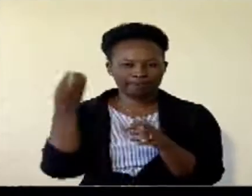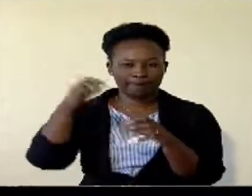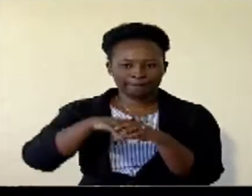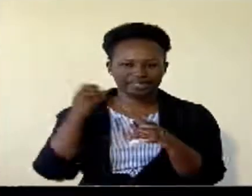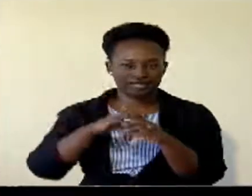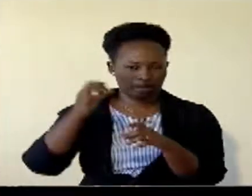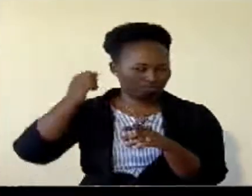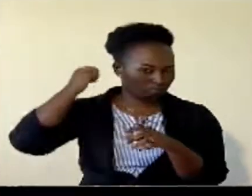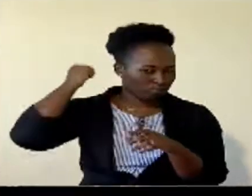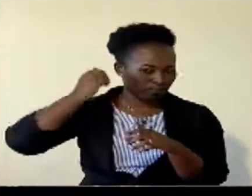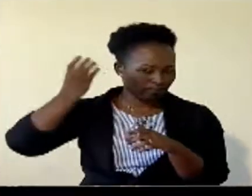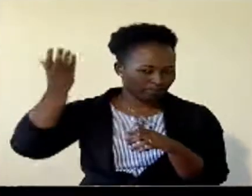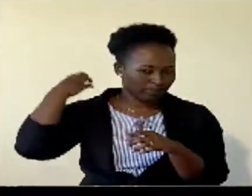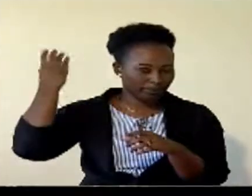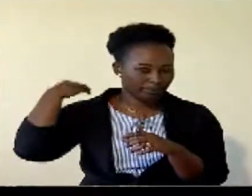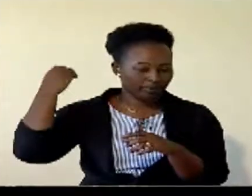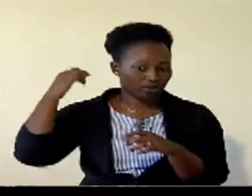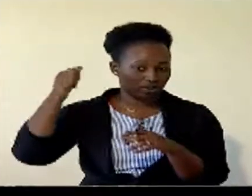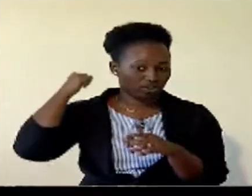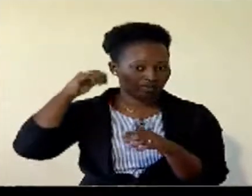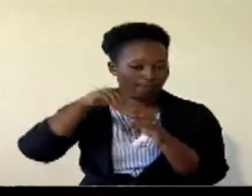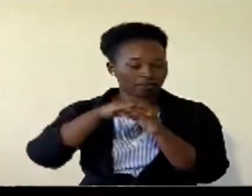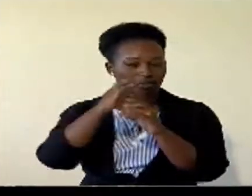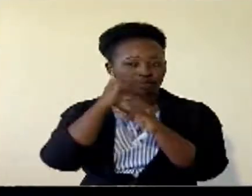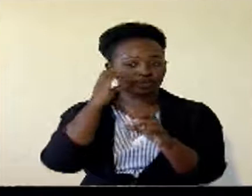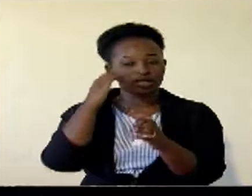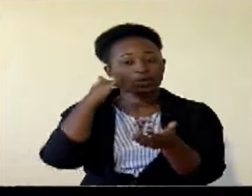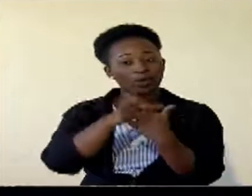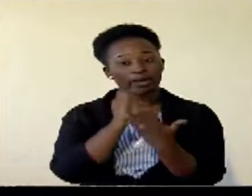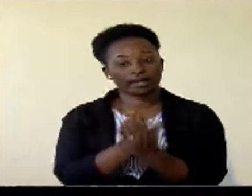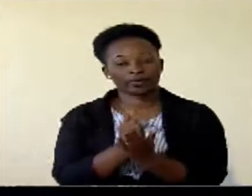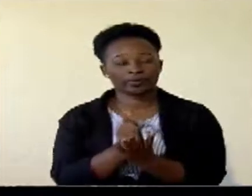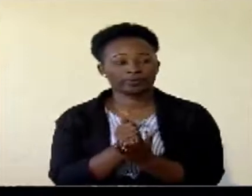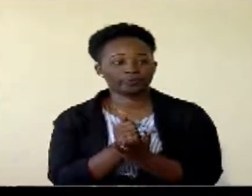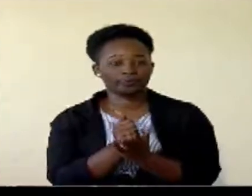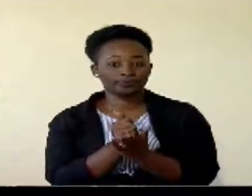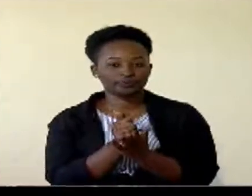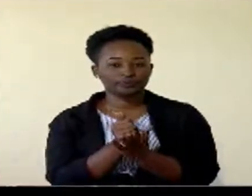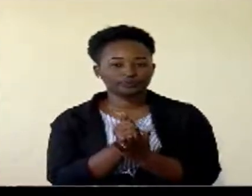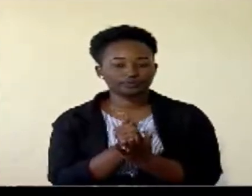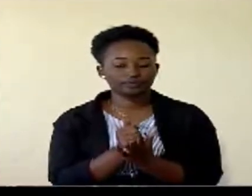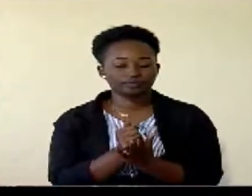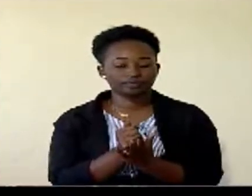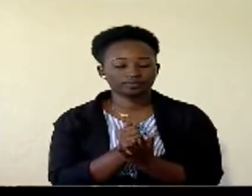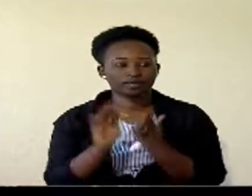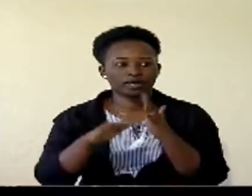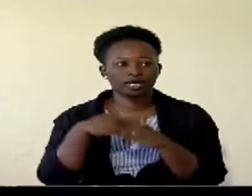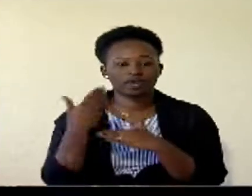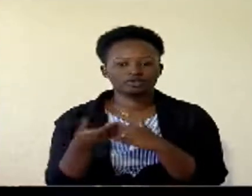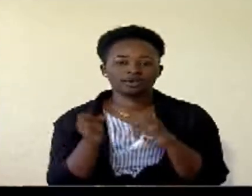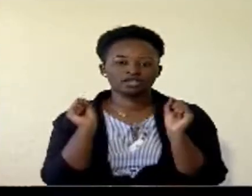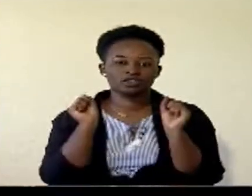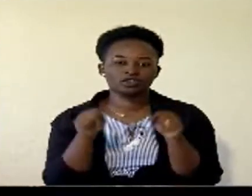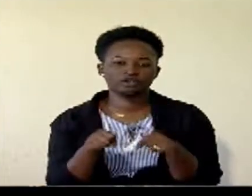of a bus in order to do what? In order